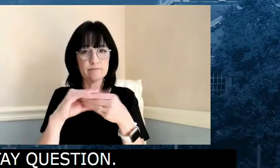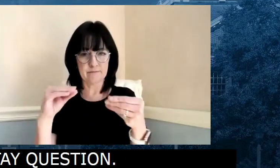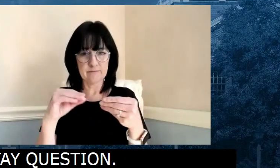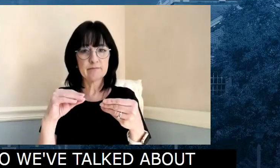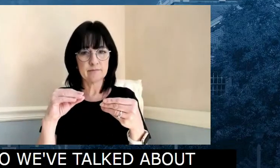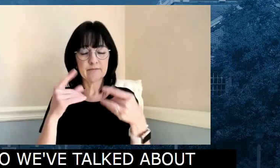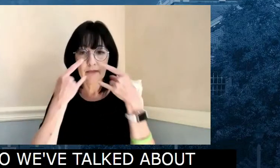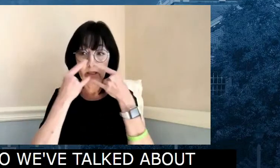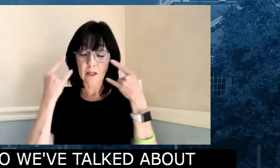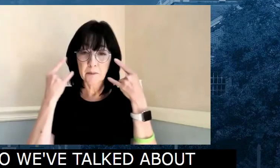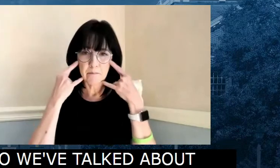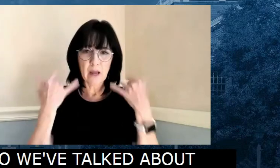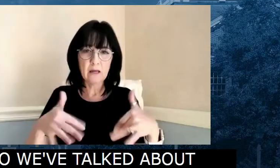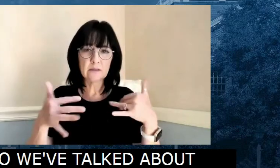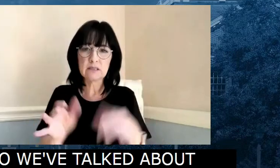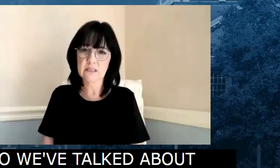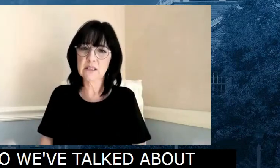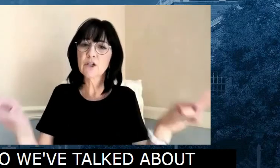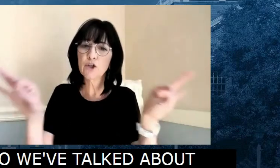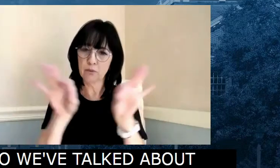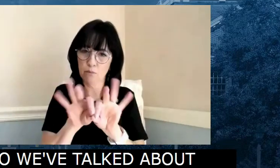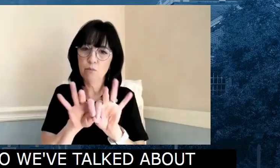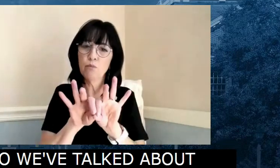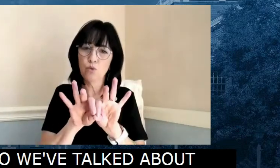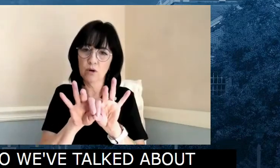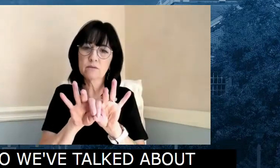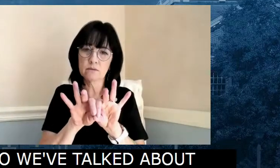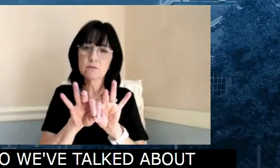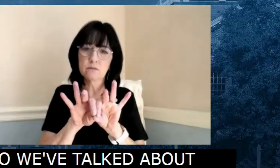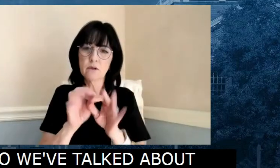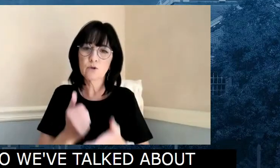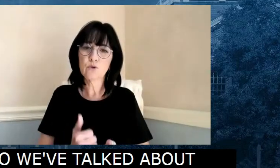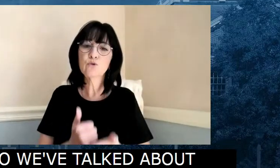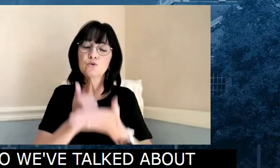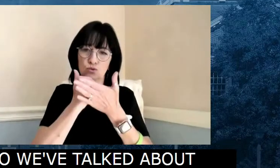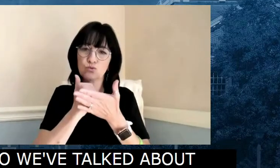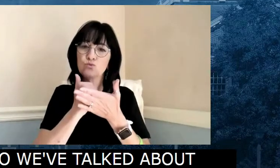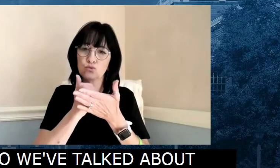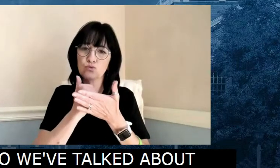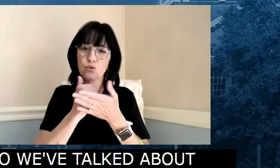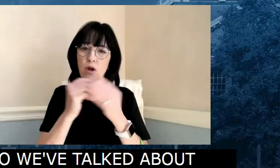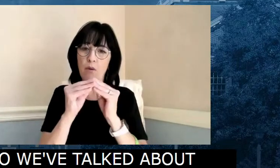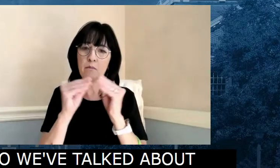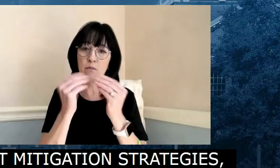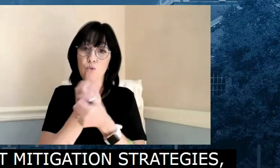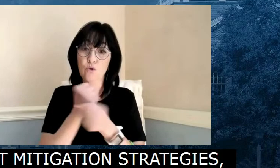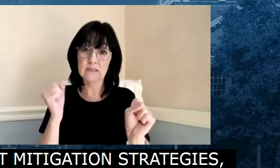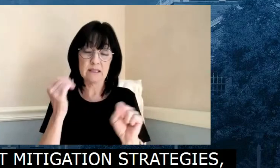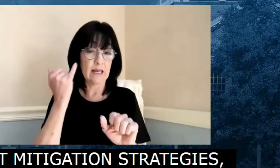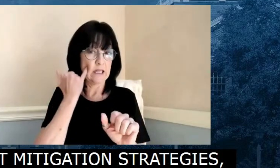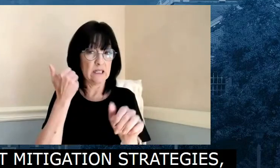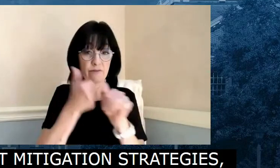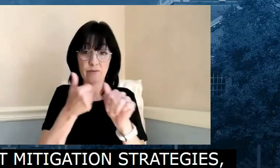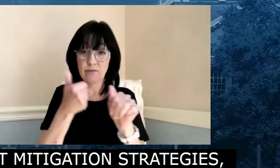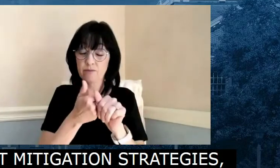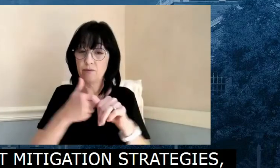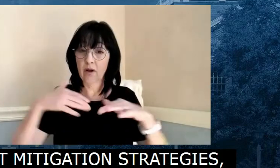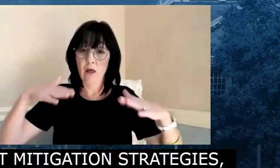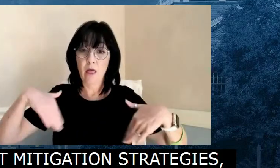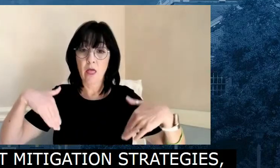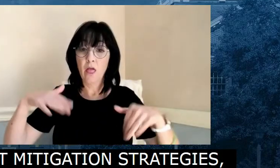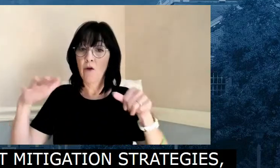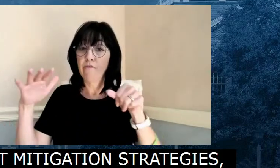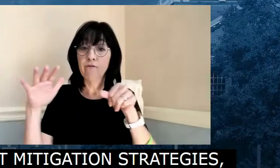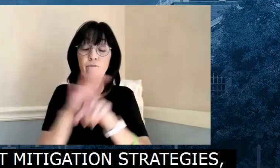the most important mitigation strategies. So if you are not fully vaccinated, 2 doses plus 2 weeks